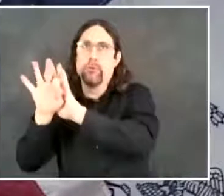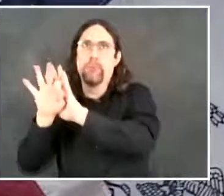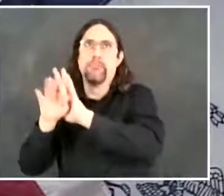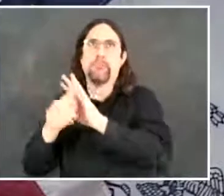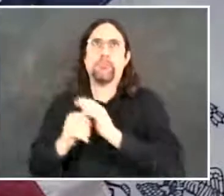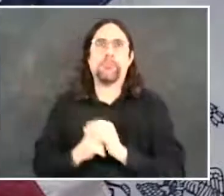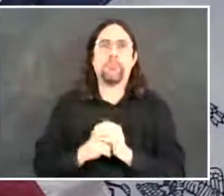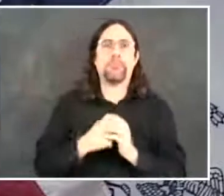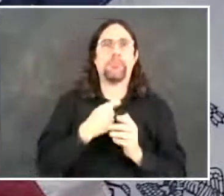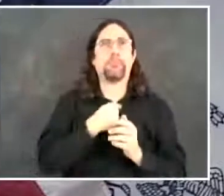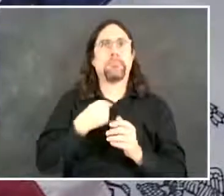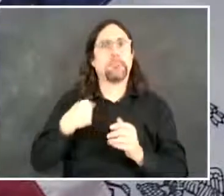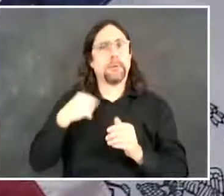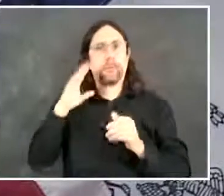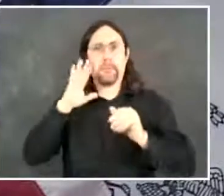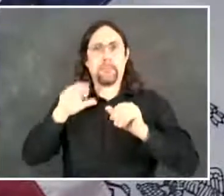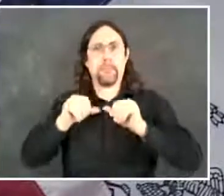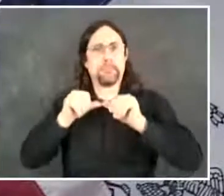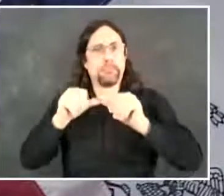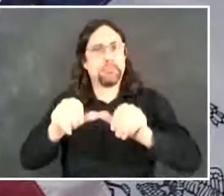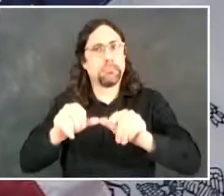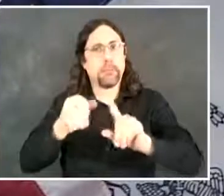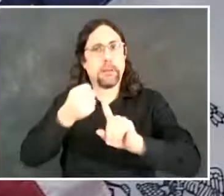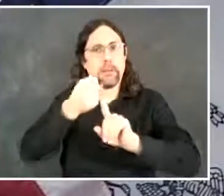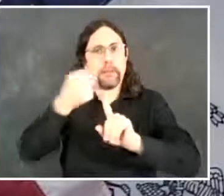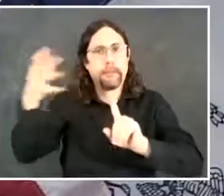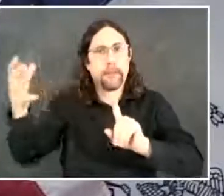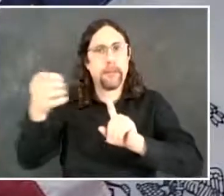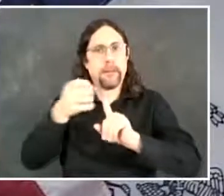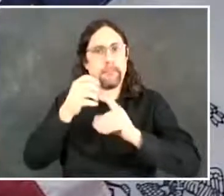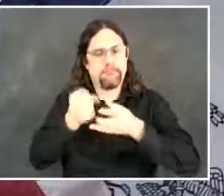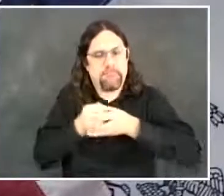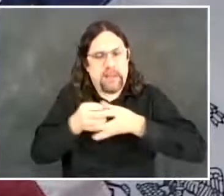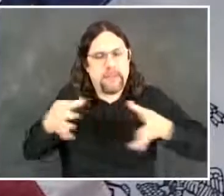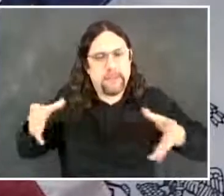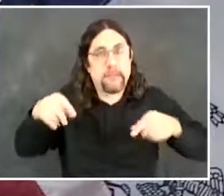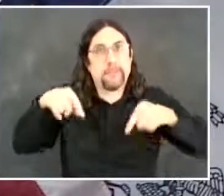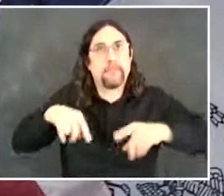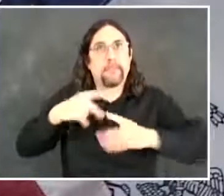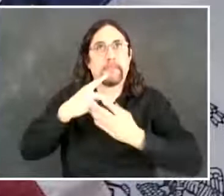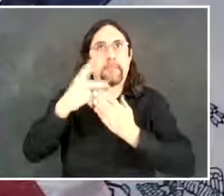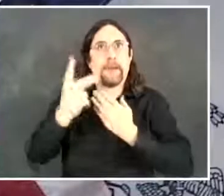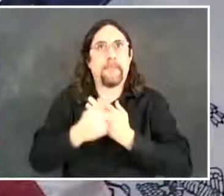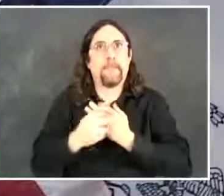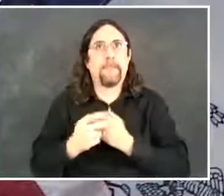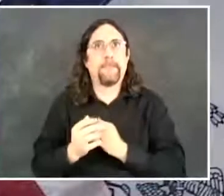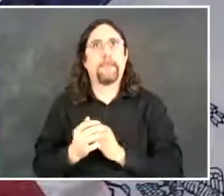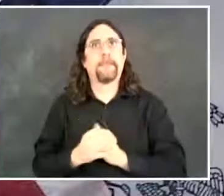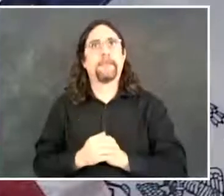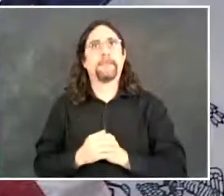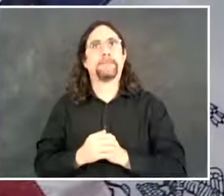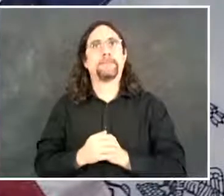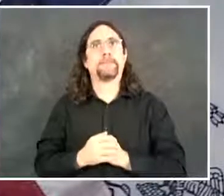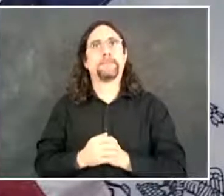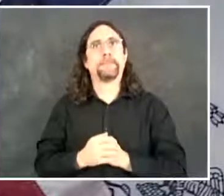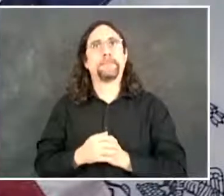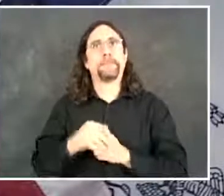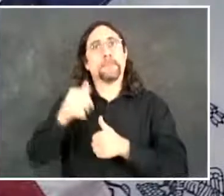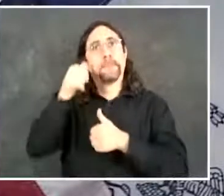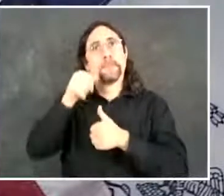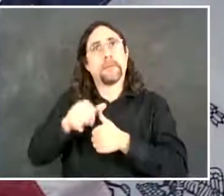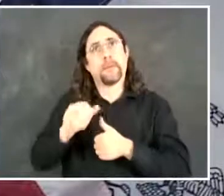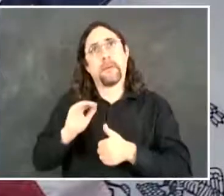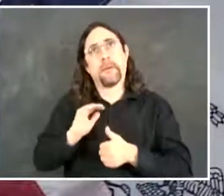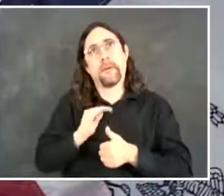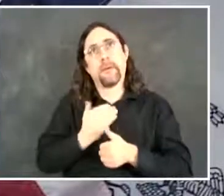plan, everything we said back in the Journey Home Plan was based on more and more safe havens. We're going to keep doing that. On the Isabella Geriatric Center, this